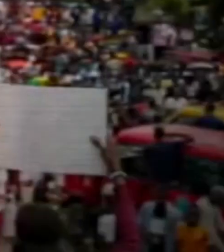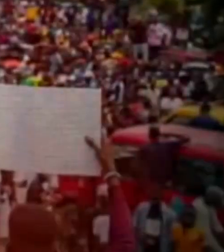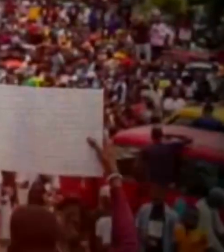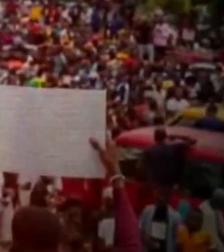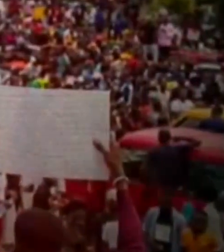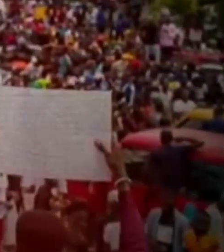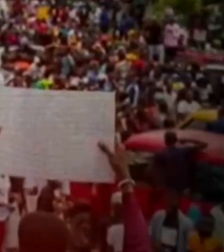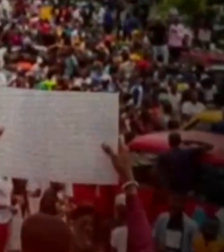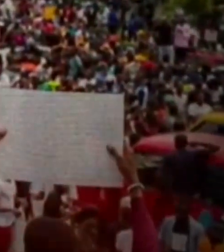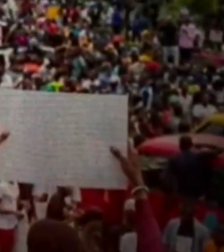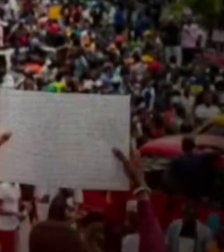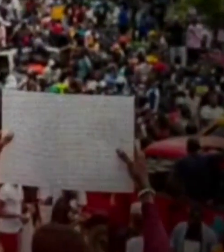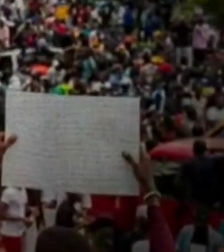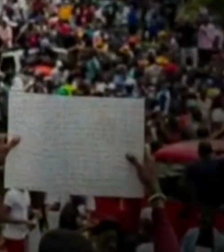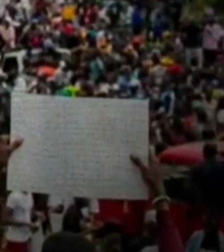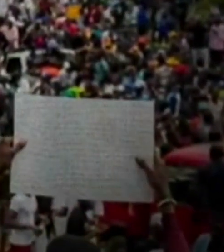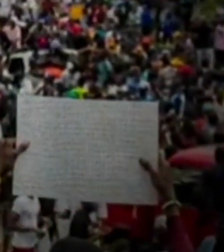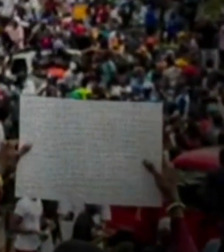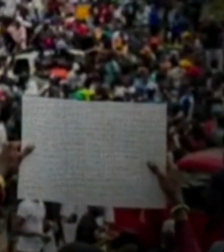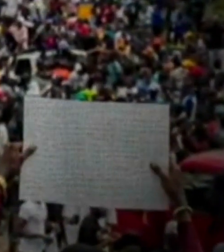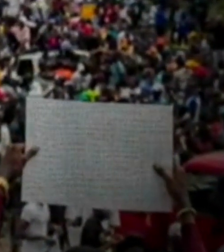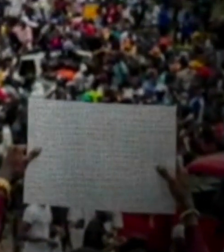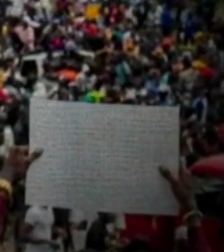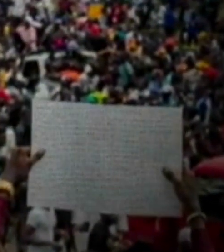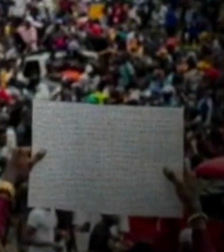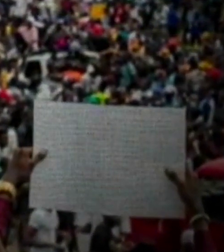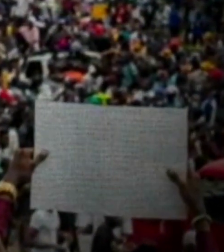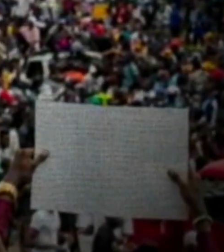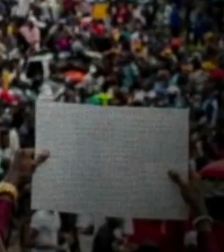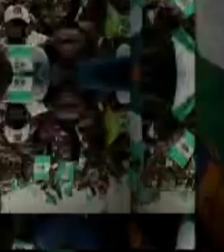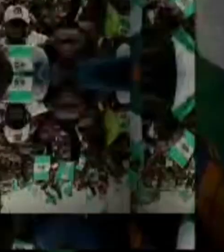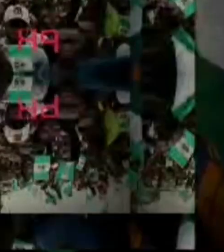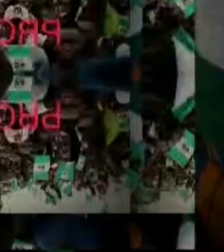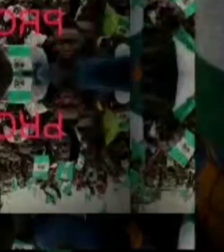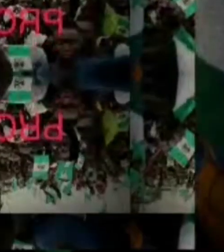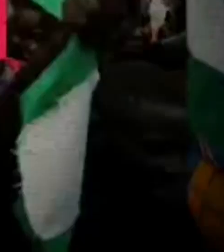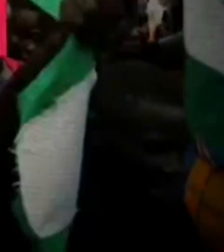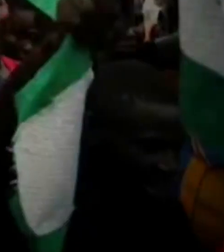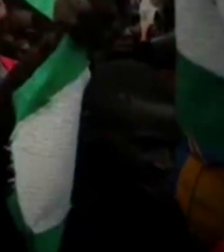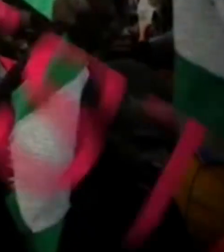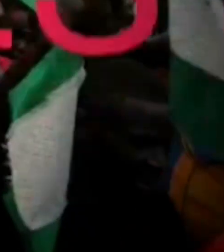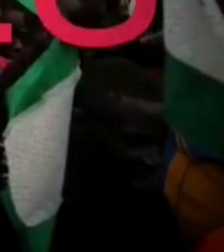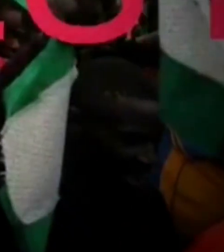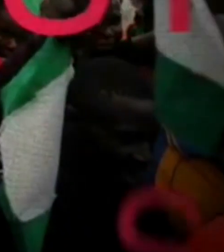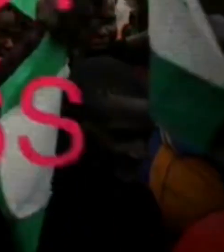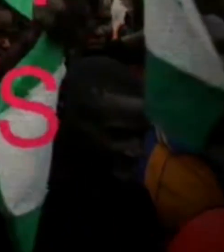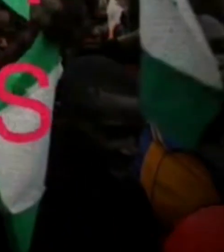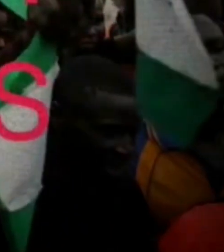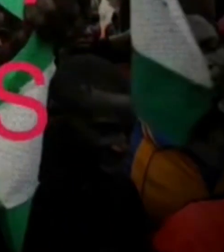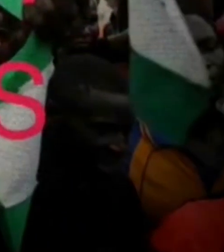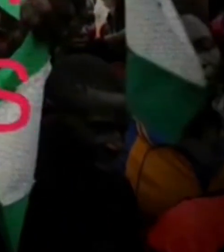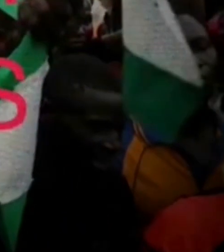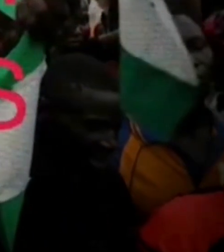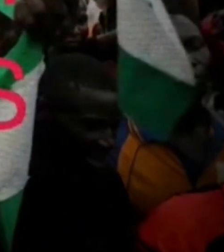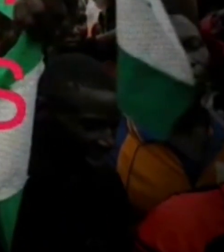government. Many of us are weary of the agenda of the promoters of the planned protest. To protest is a process that